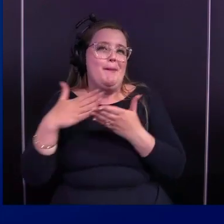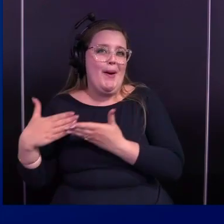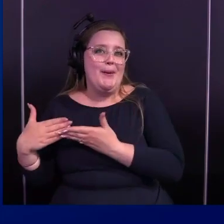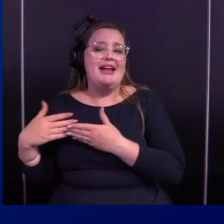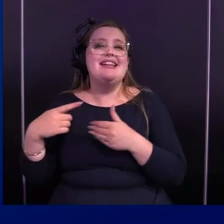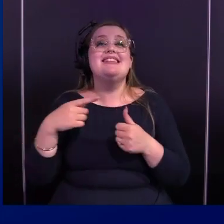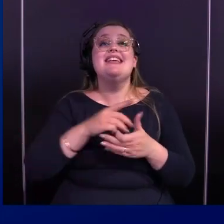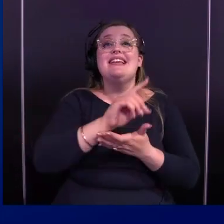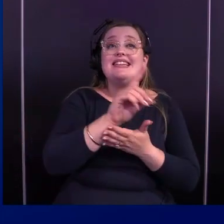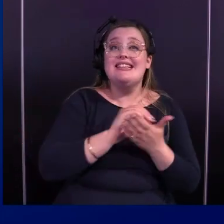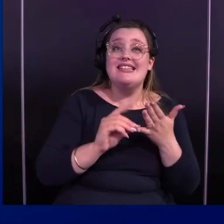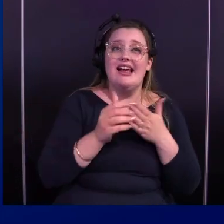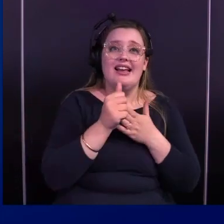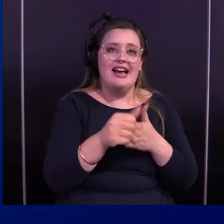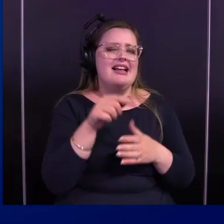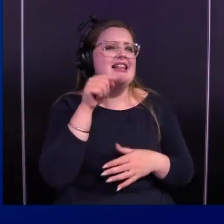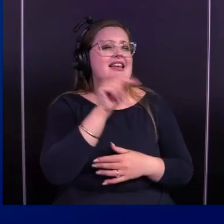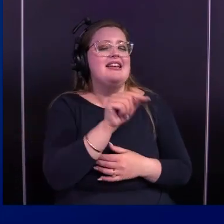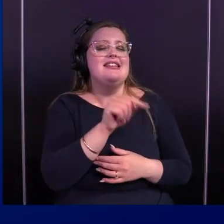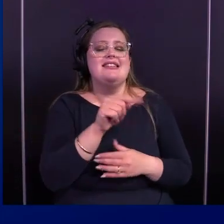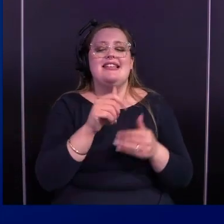is how you can take